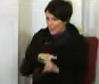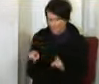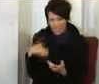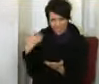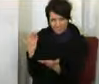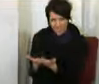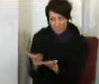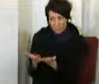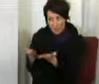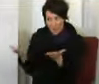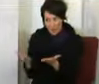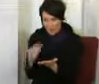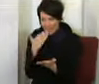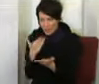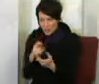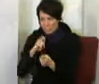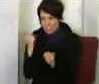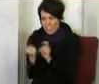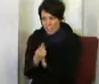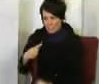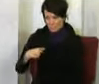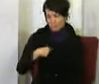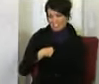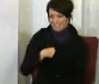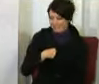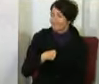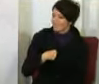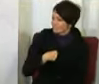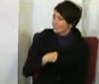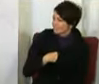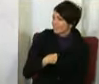good changes me.